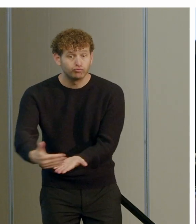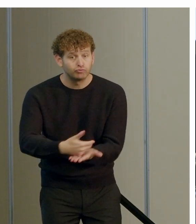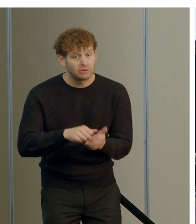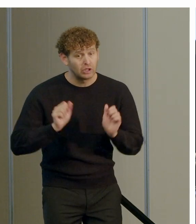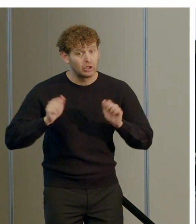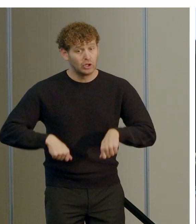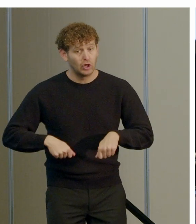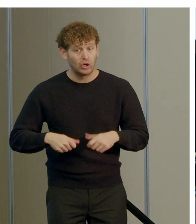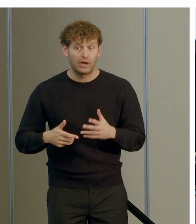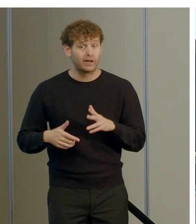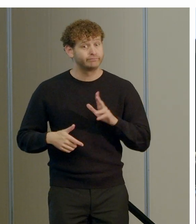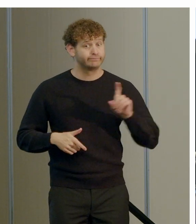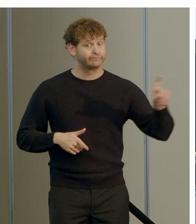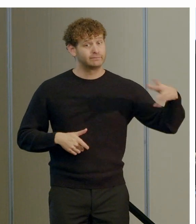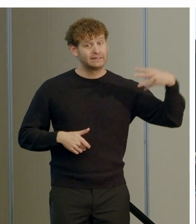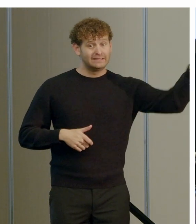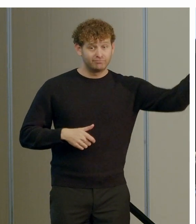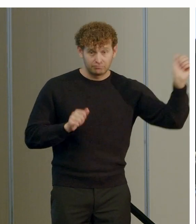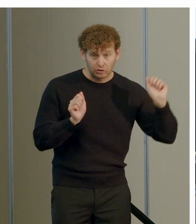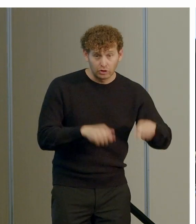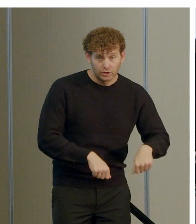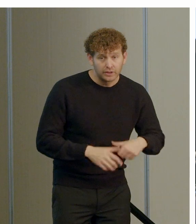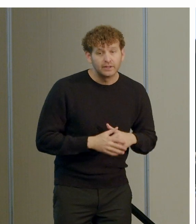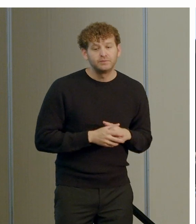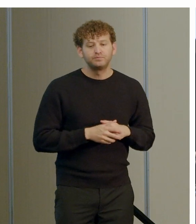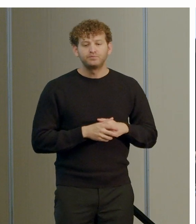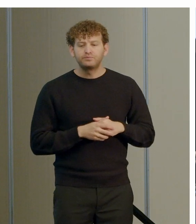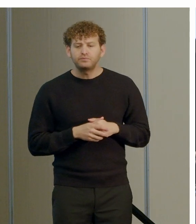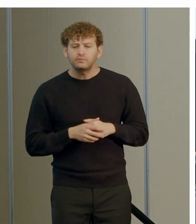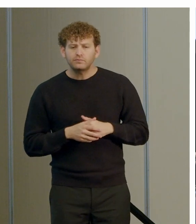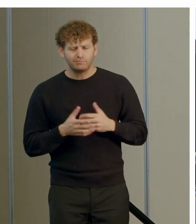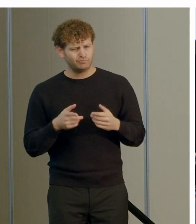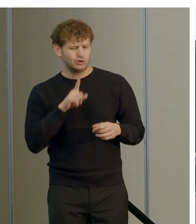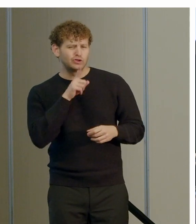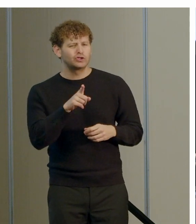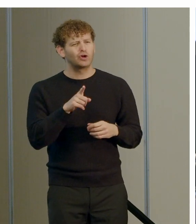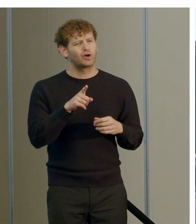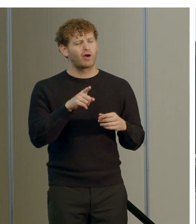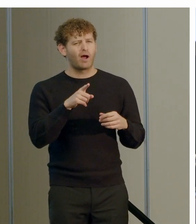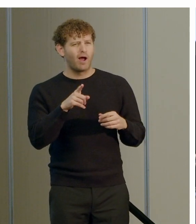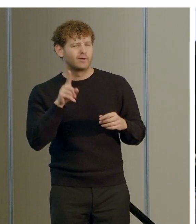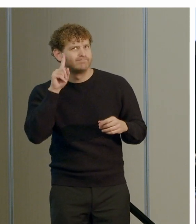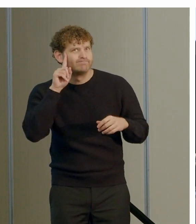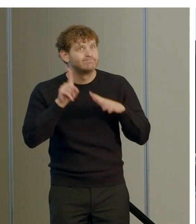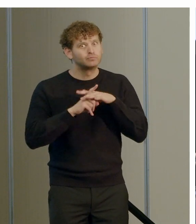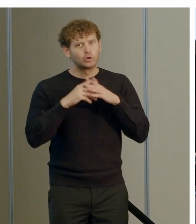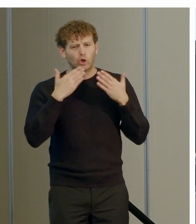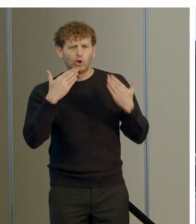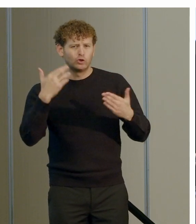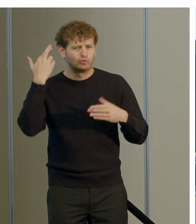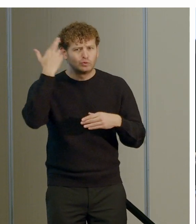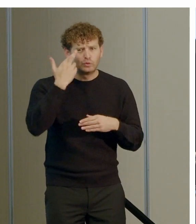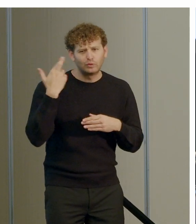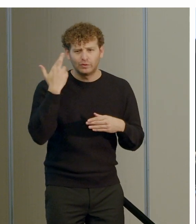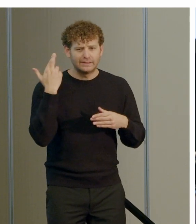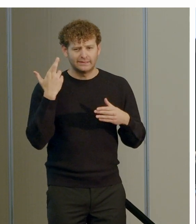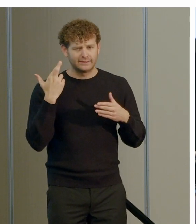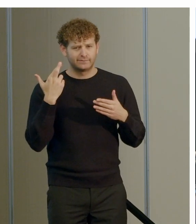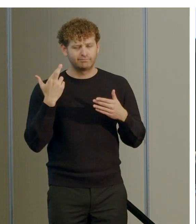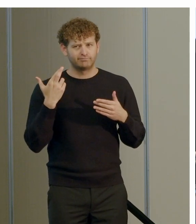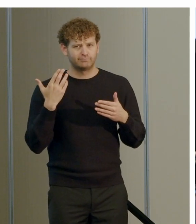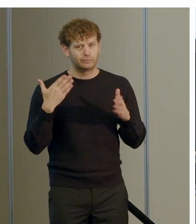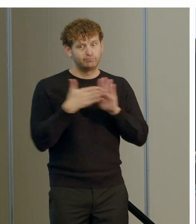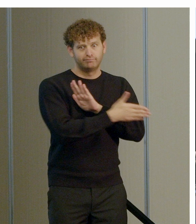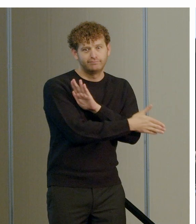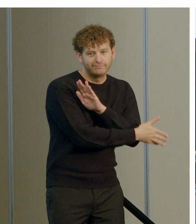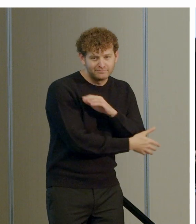our riveting presentation. You're staying now. That's pretty cool, and we haven't even gotten into the content. But seriously, we've